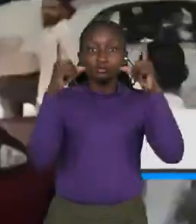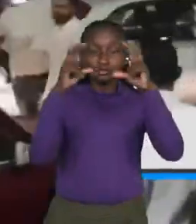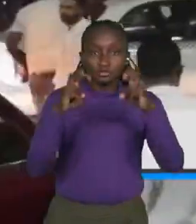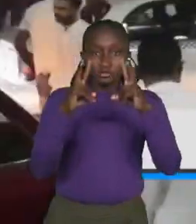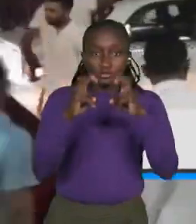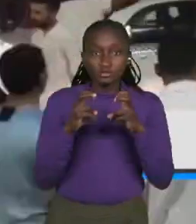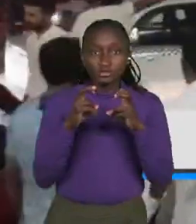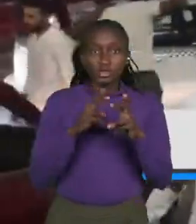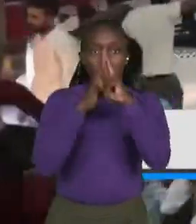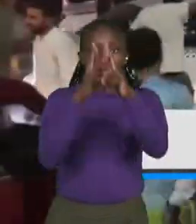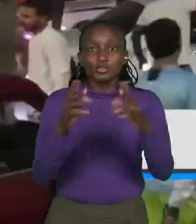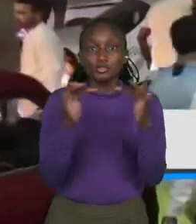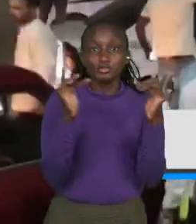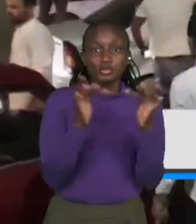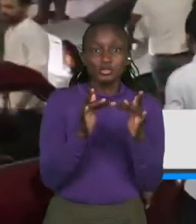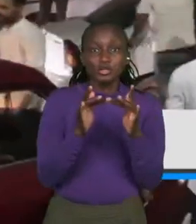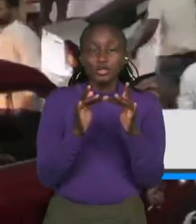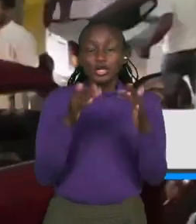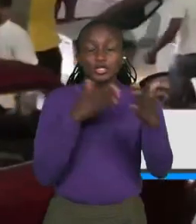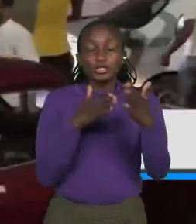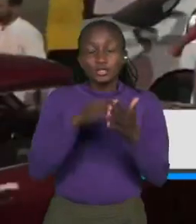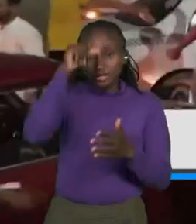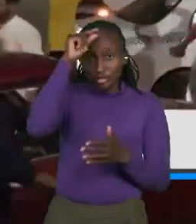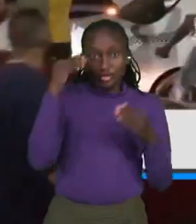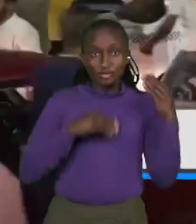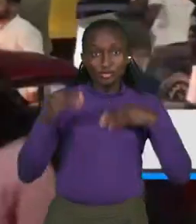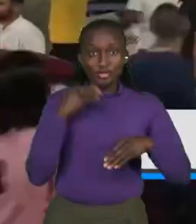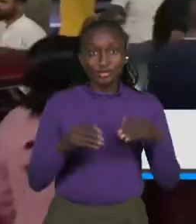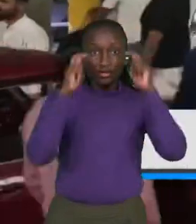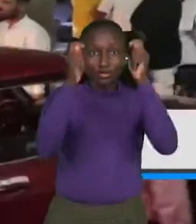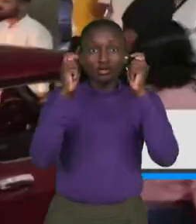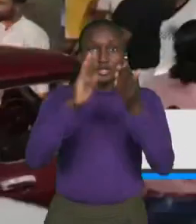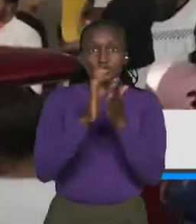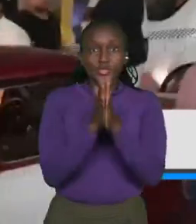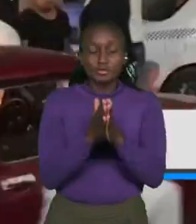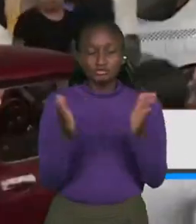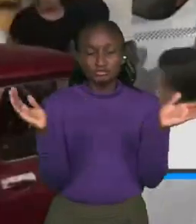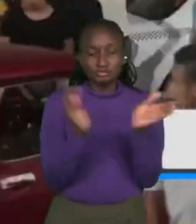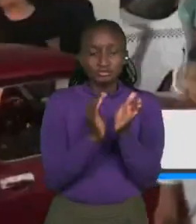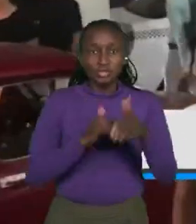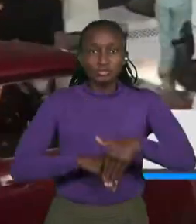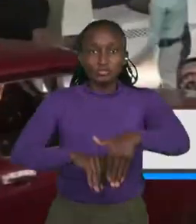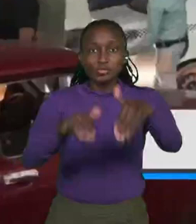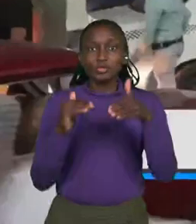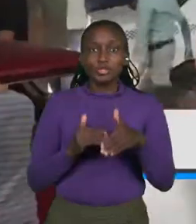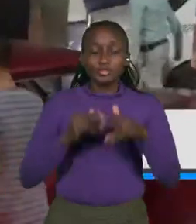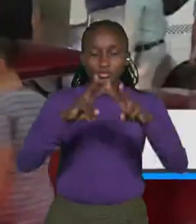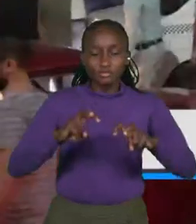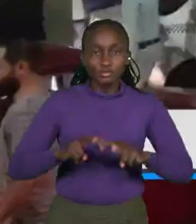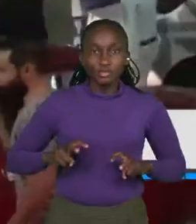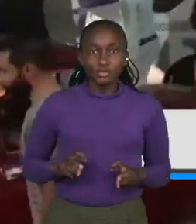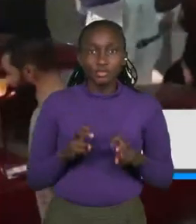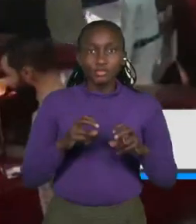online call for demonstration against government corruption. Protests have become very rare in Egypt following a broad crackdown on dissent